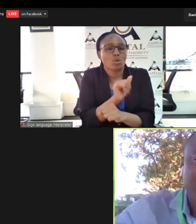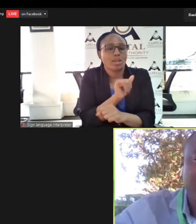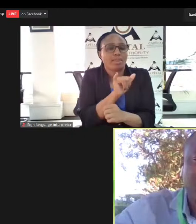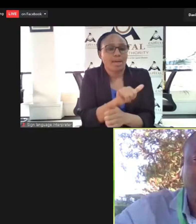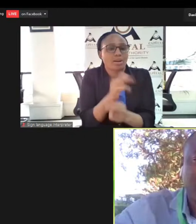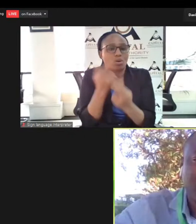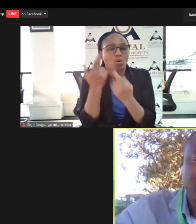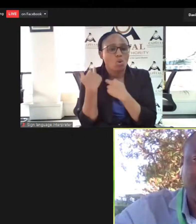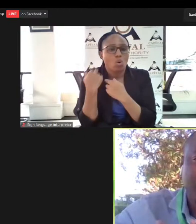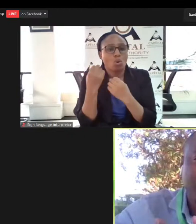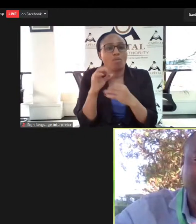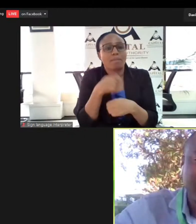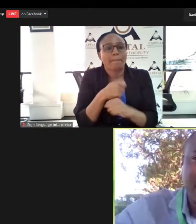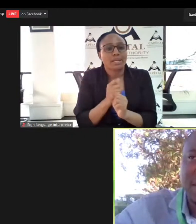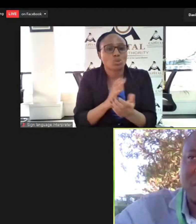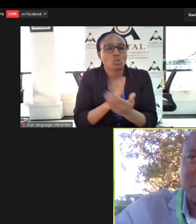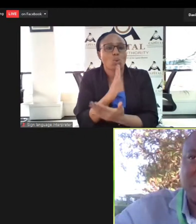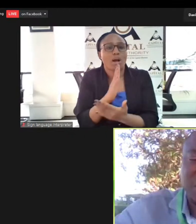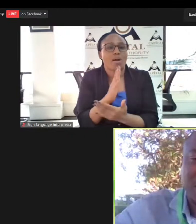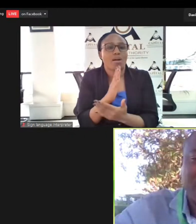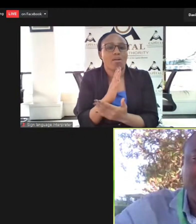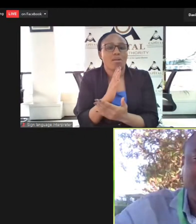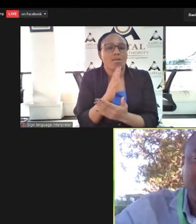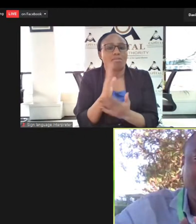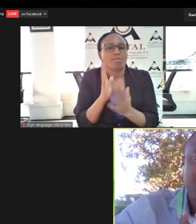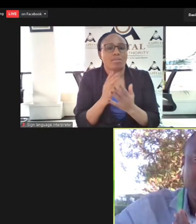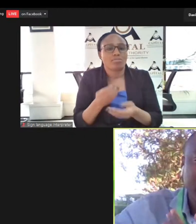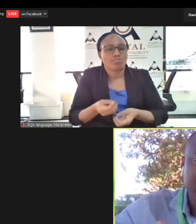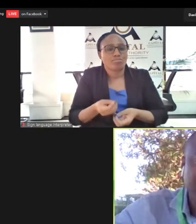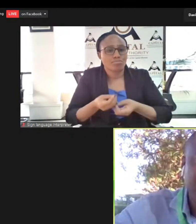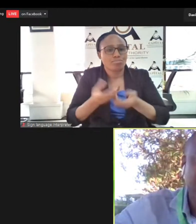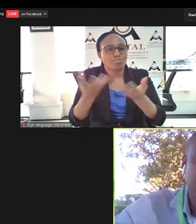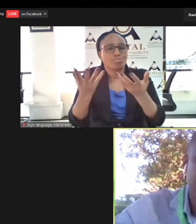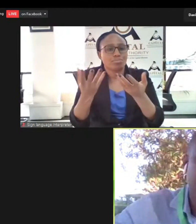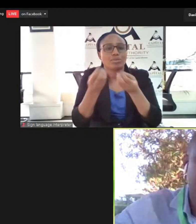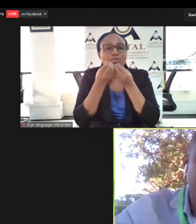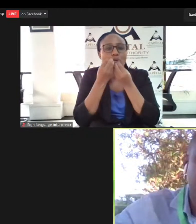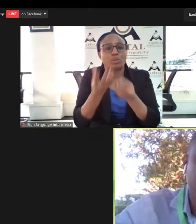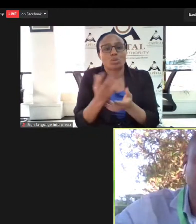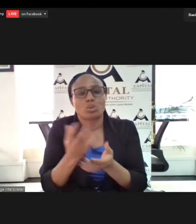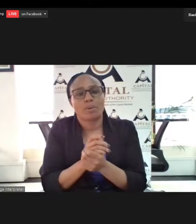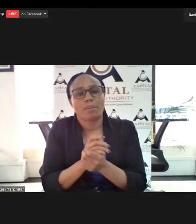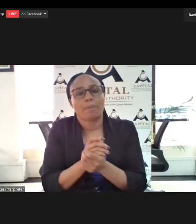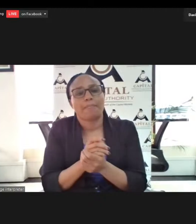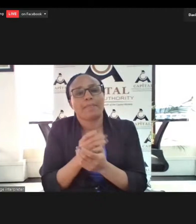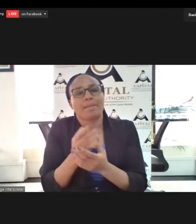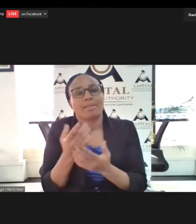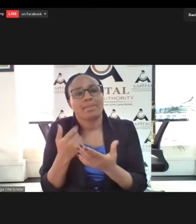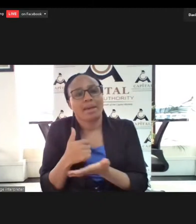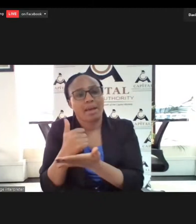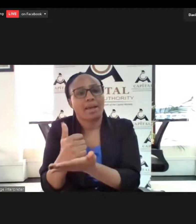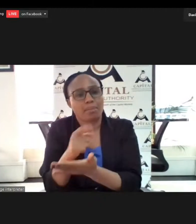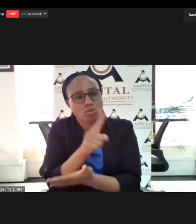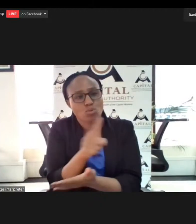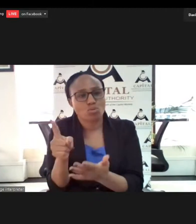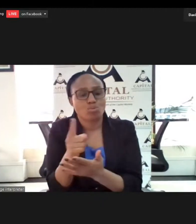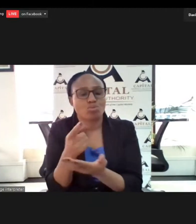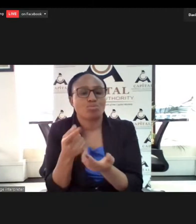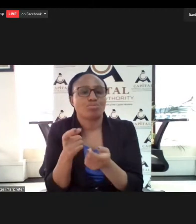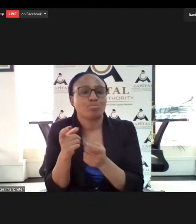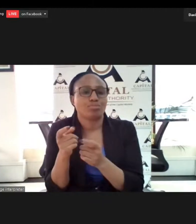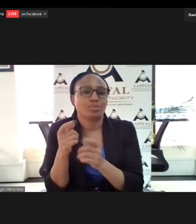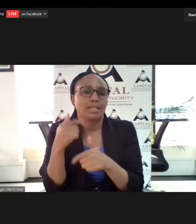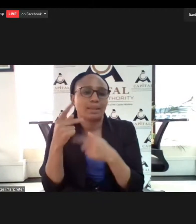role of ensuring that they pass this information, the intermediate the process, and deliver investments